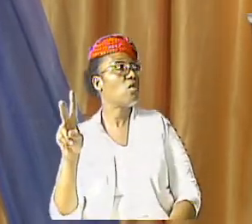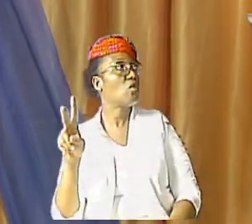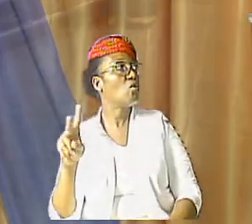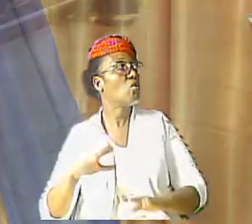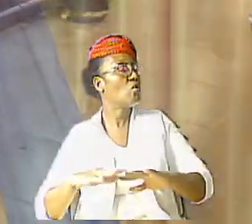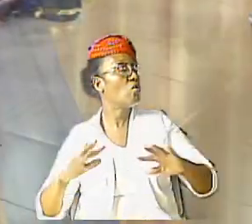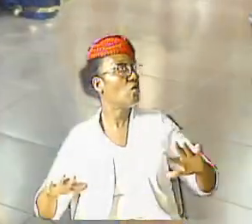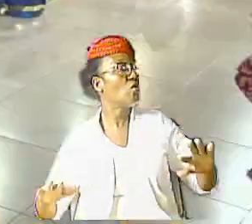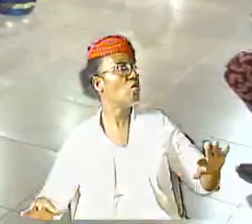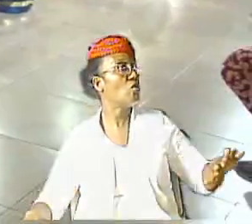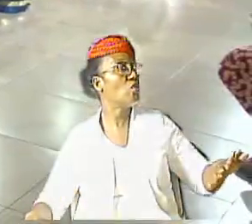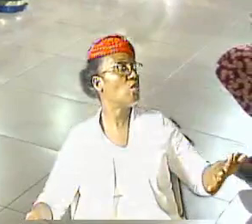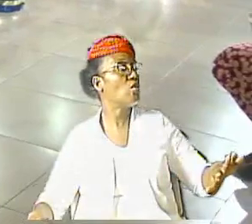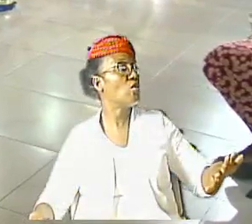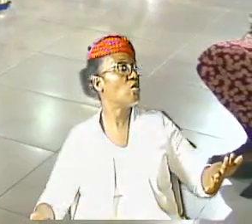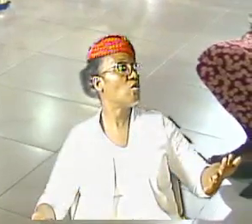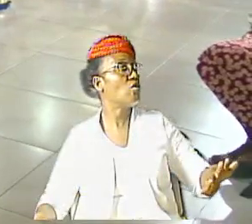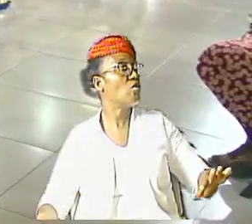know.